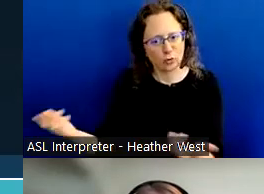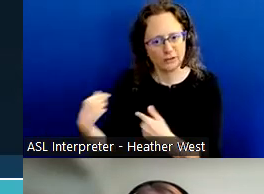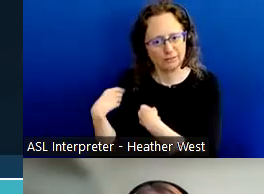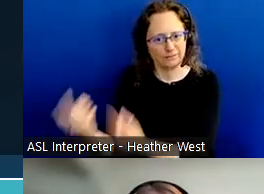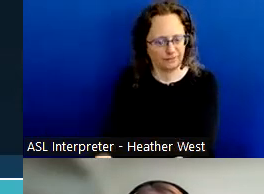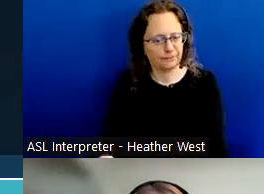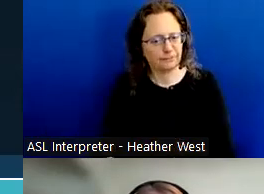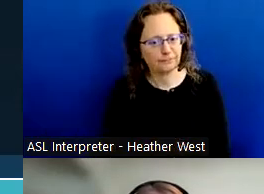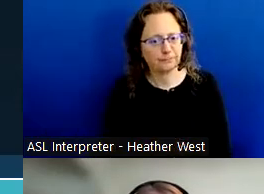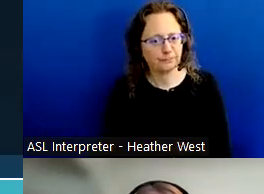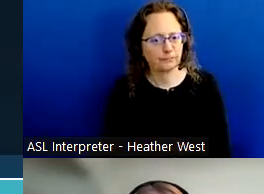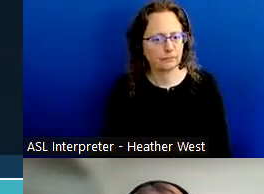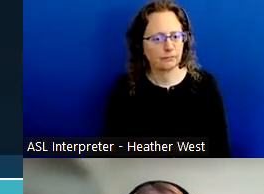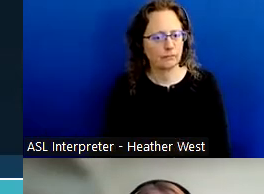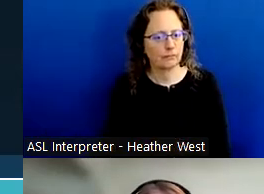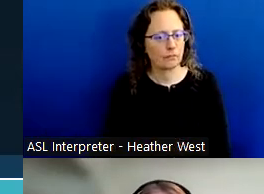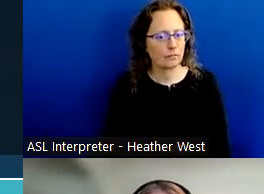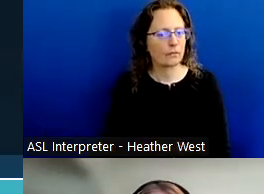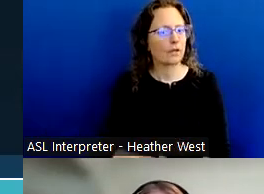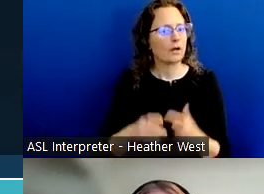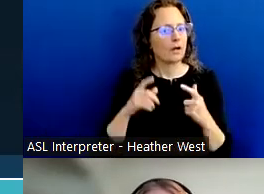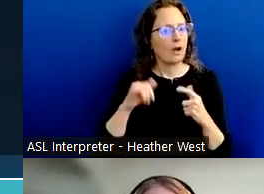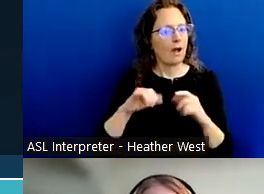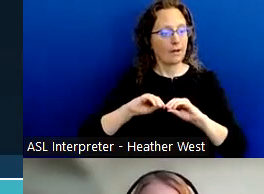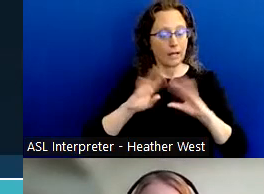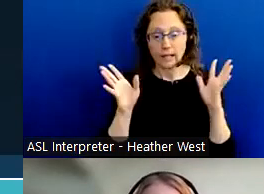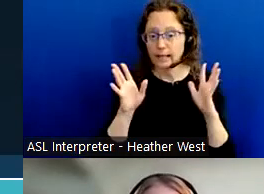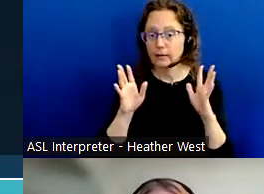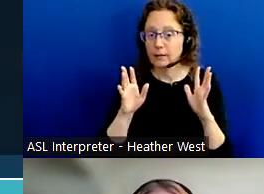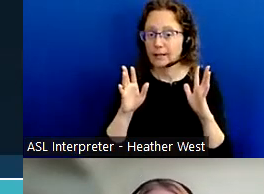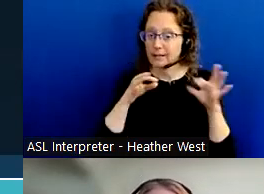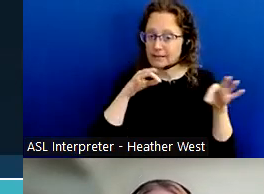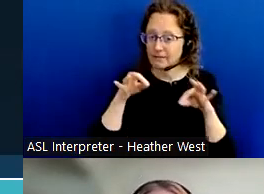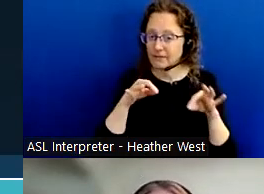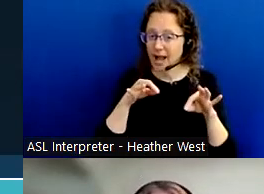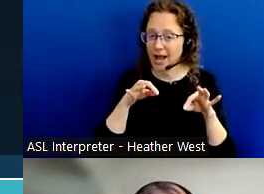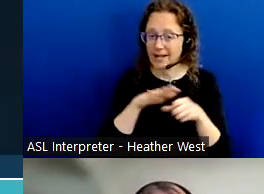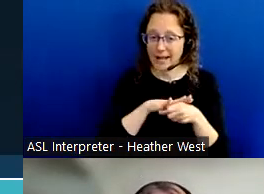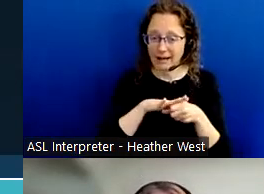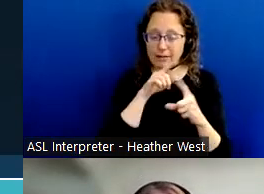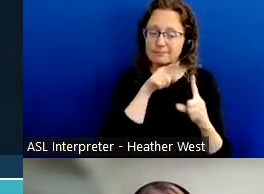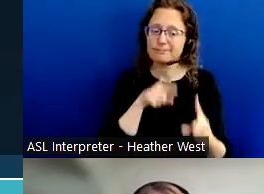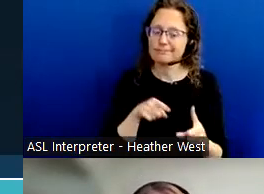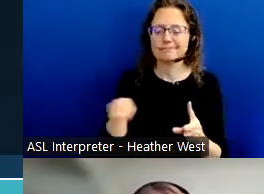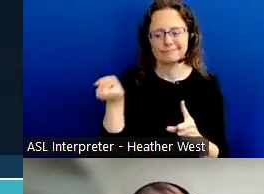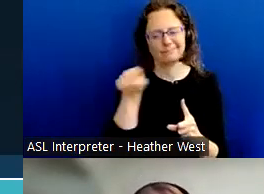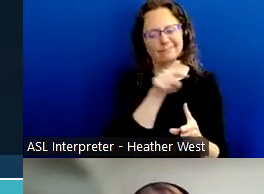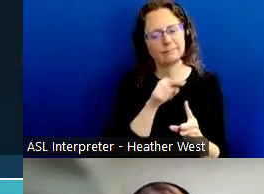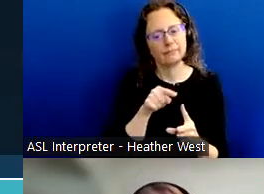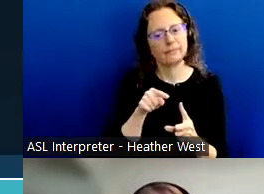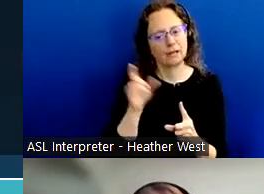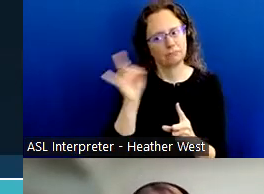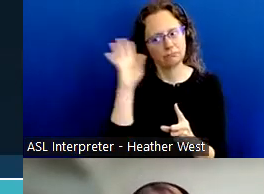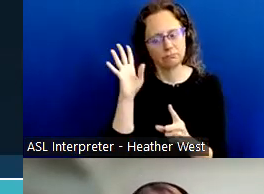areas that are in most need of support and recovery efforts to address the impacts of COVID-19. These